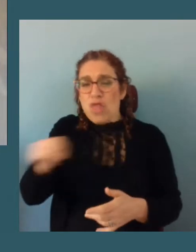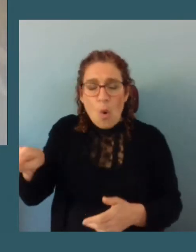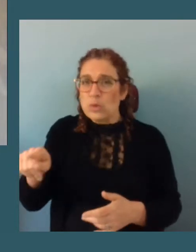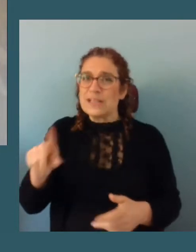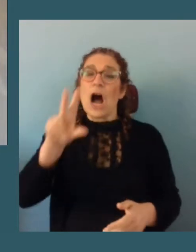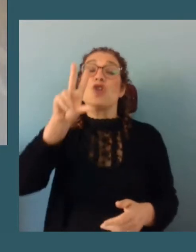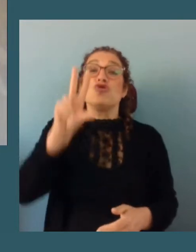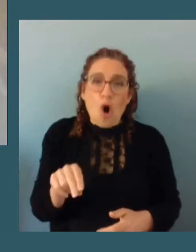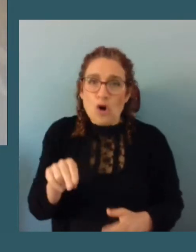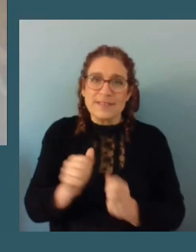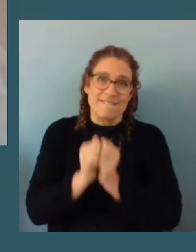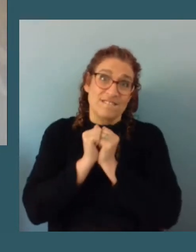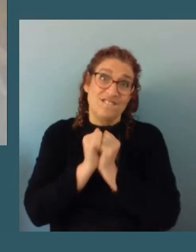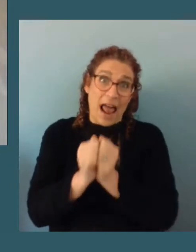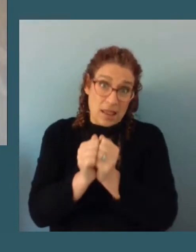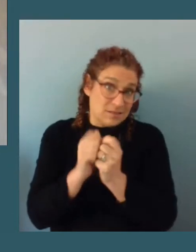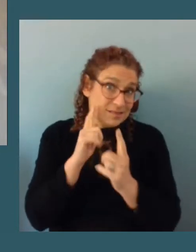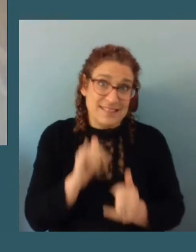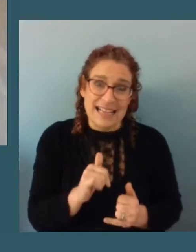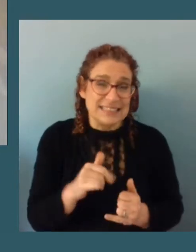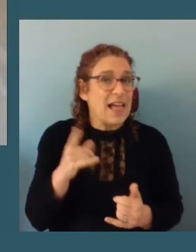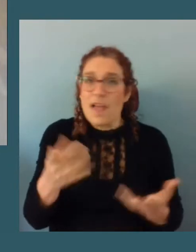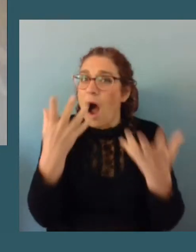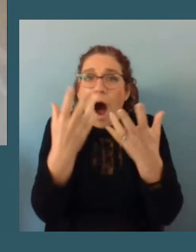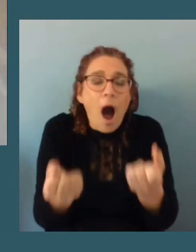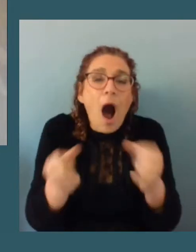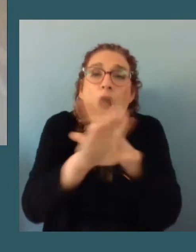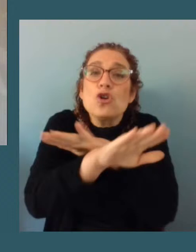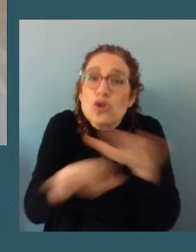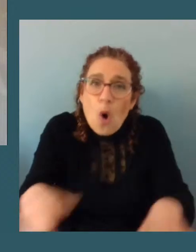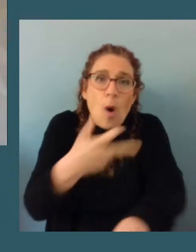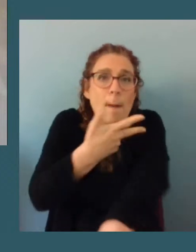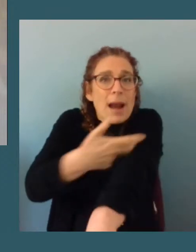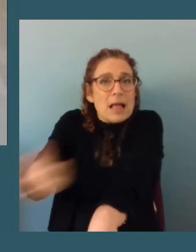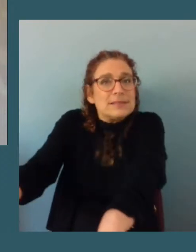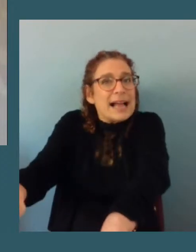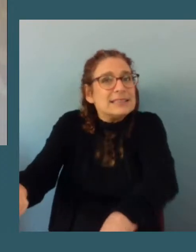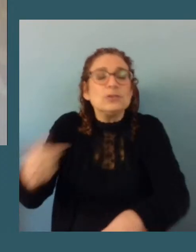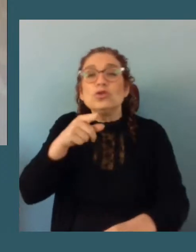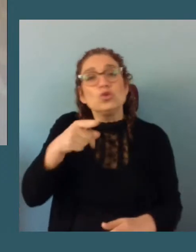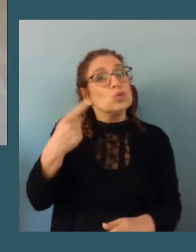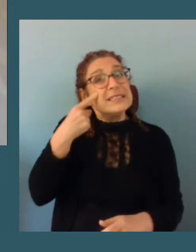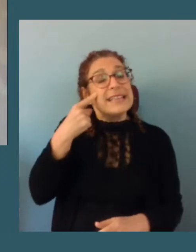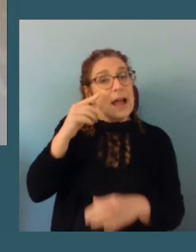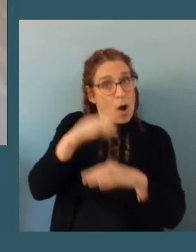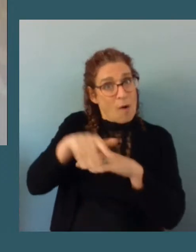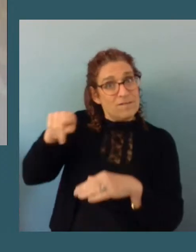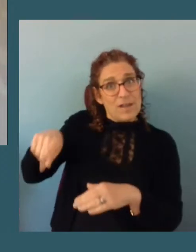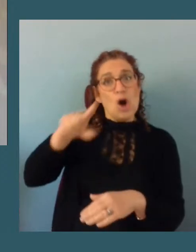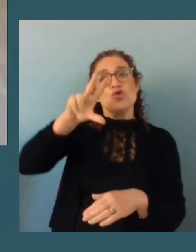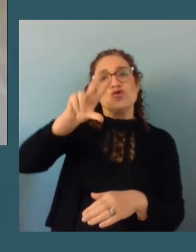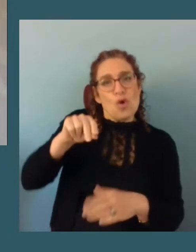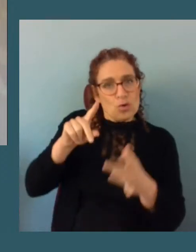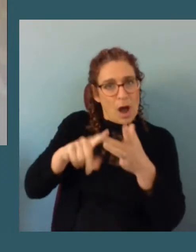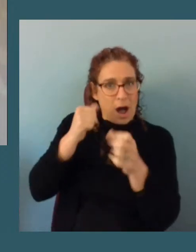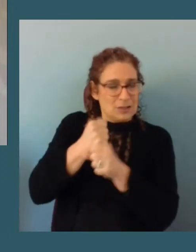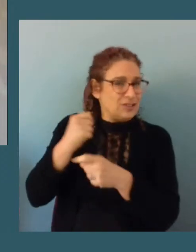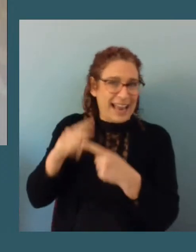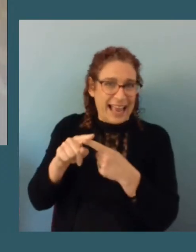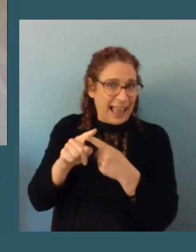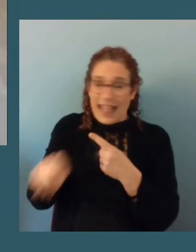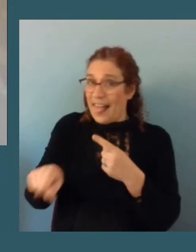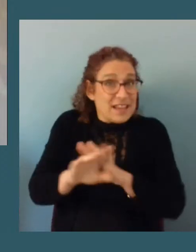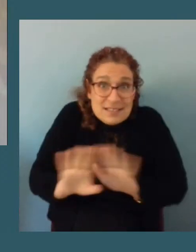them. There is no blood test or test for non-IG allergy apart from complete removal followed